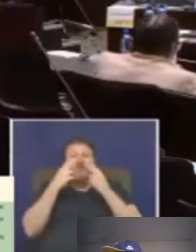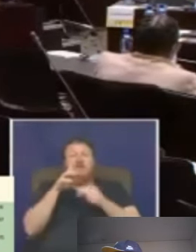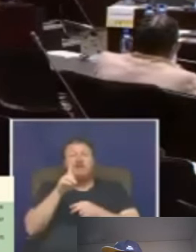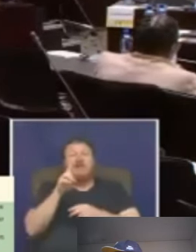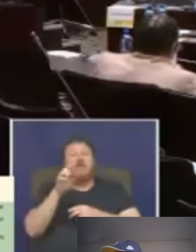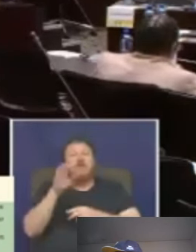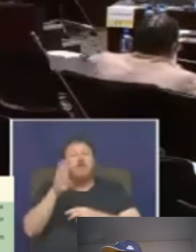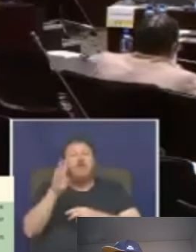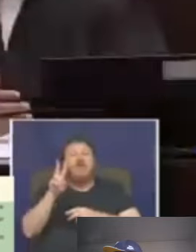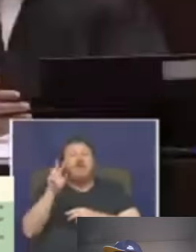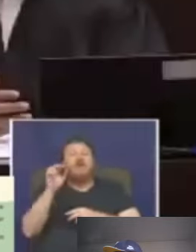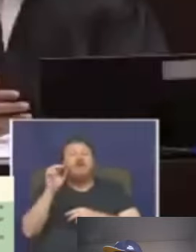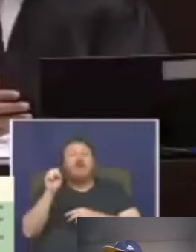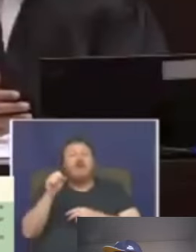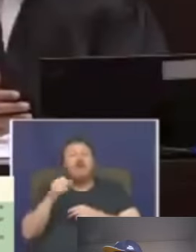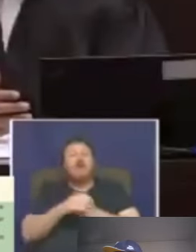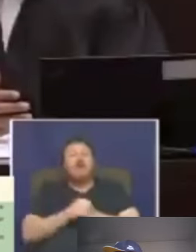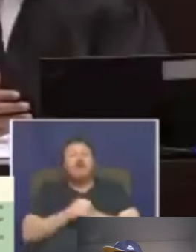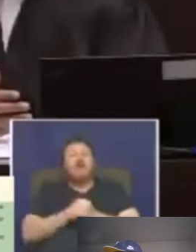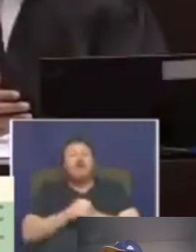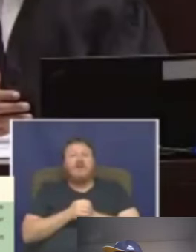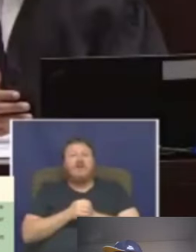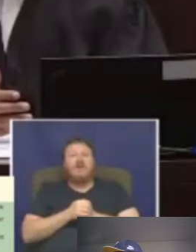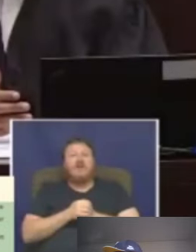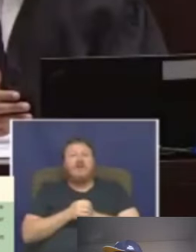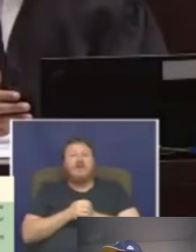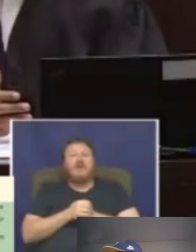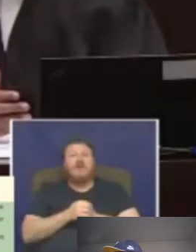please continue. Jay, I think it's a...